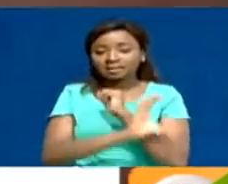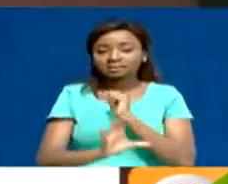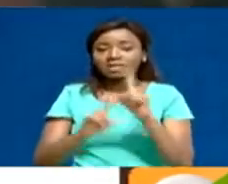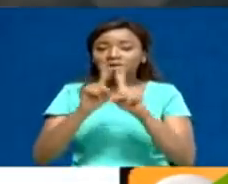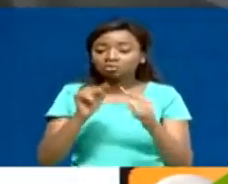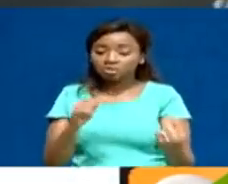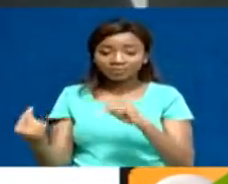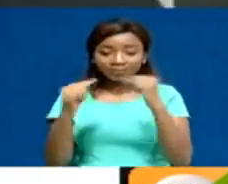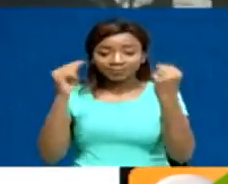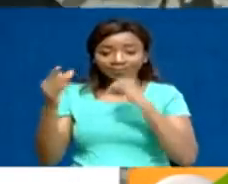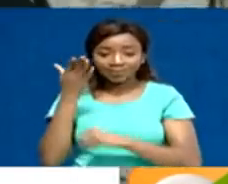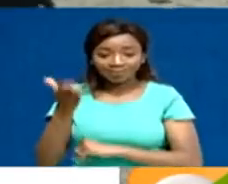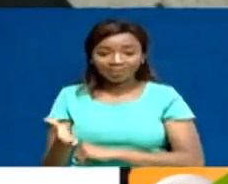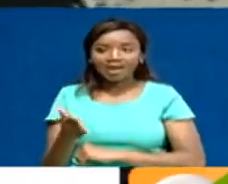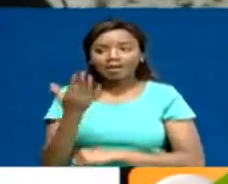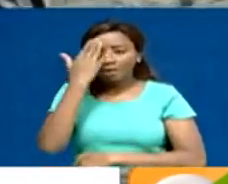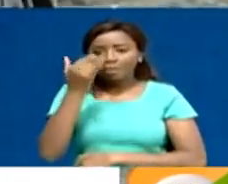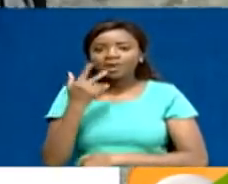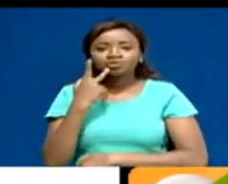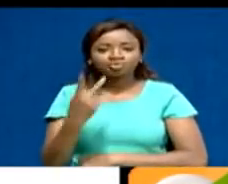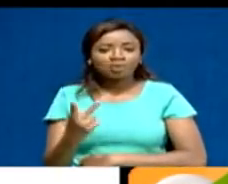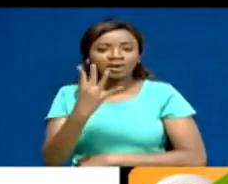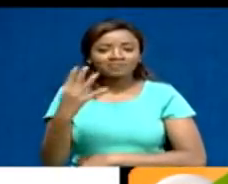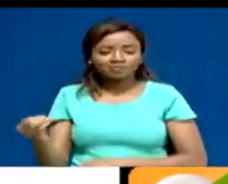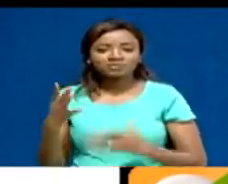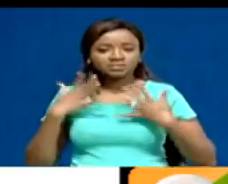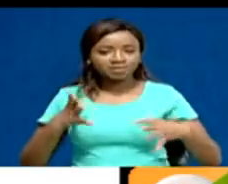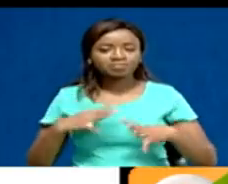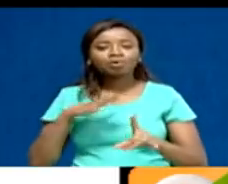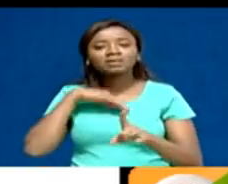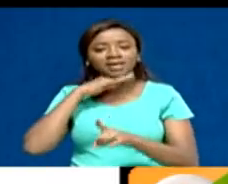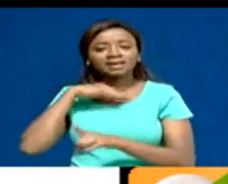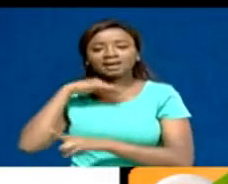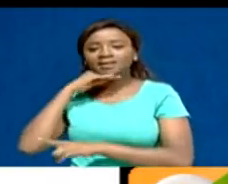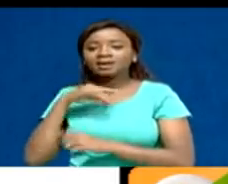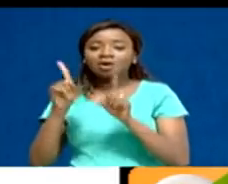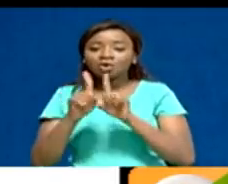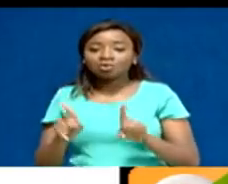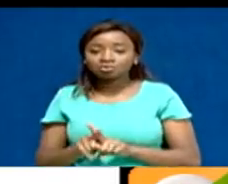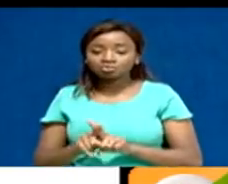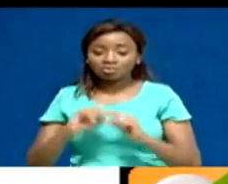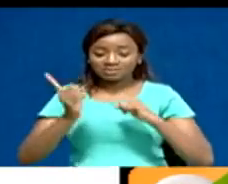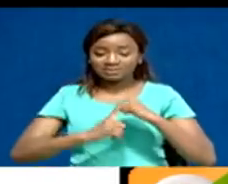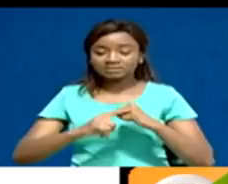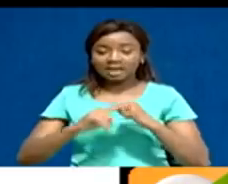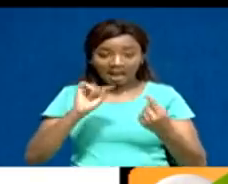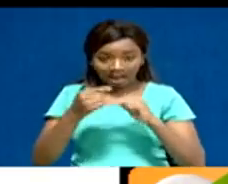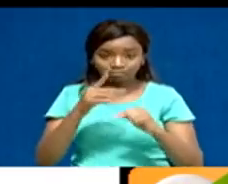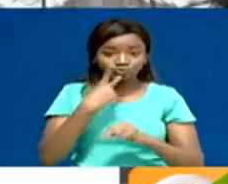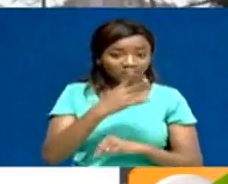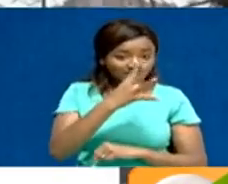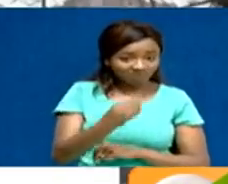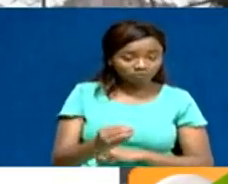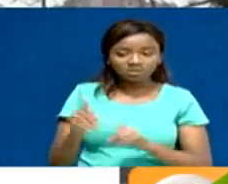across Ukraine has resulted in at least 240 civilian casualties, including 64 deaths, according to the Office